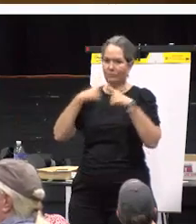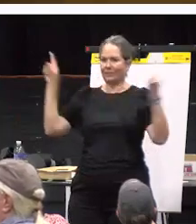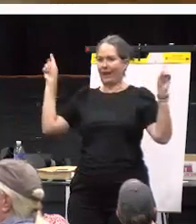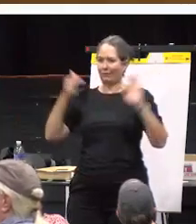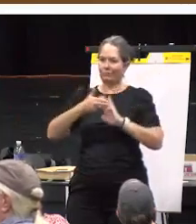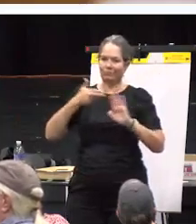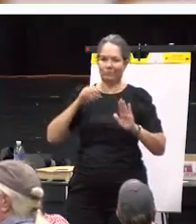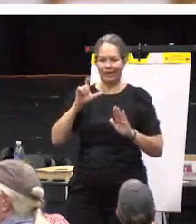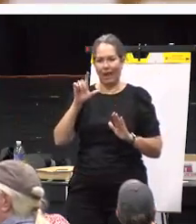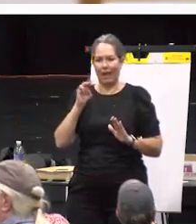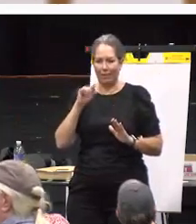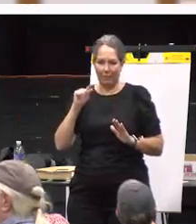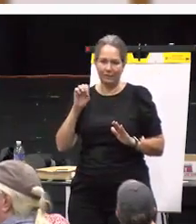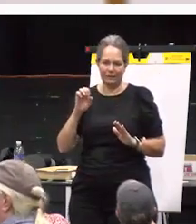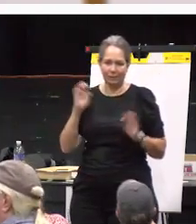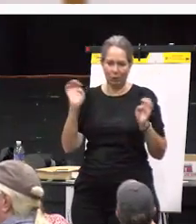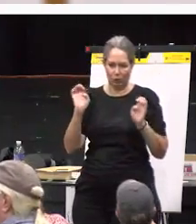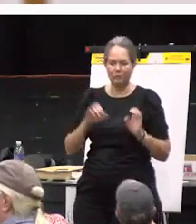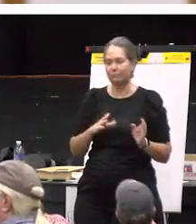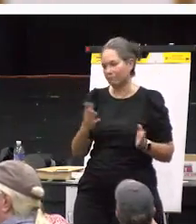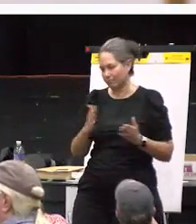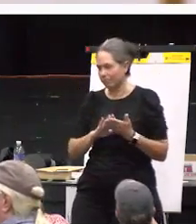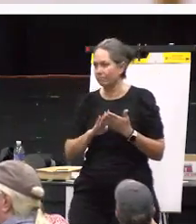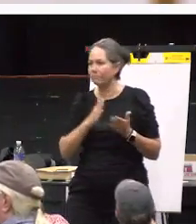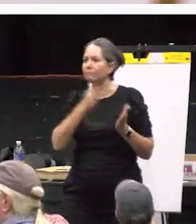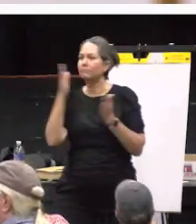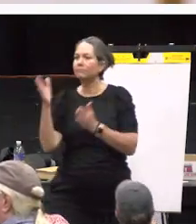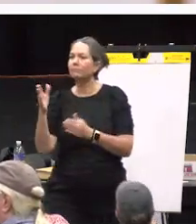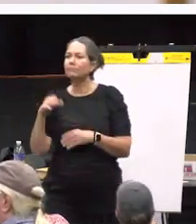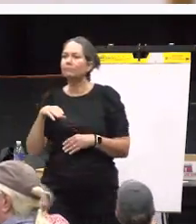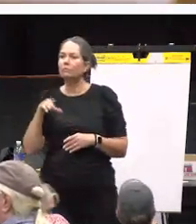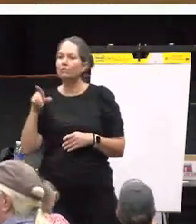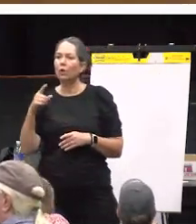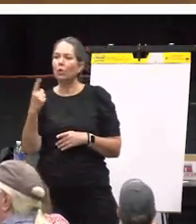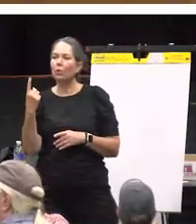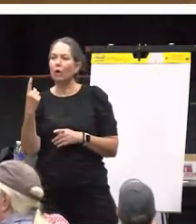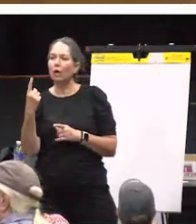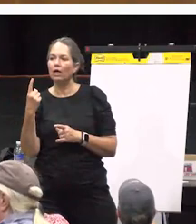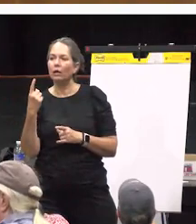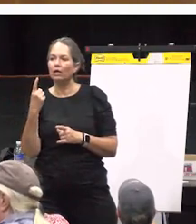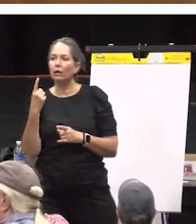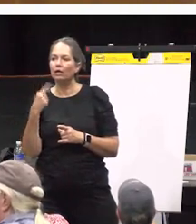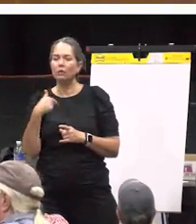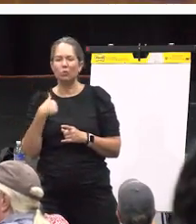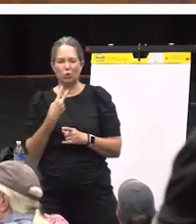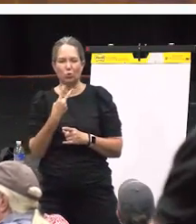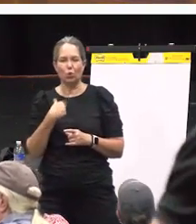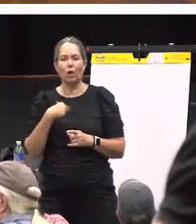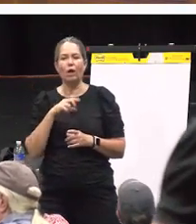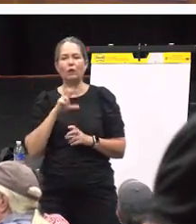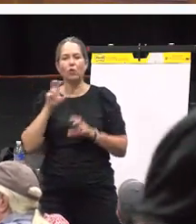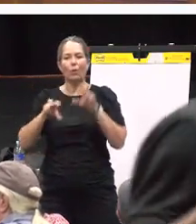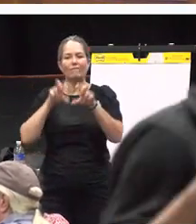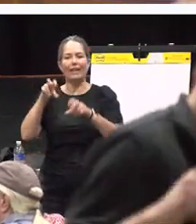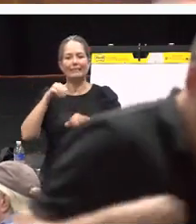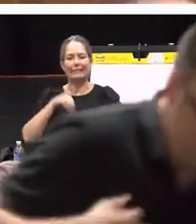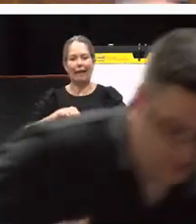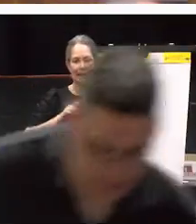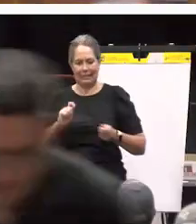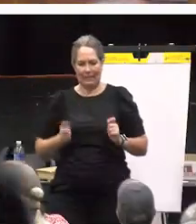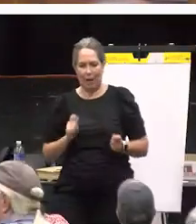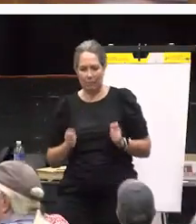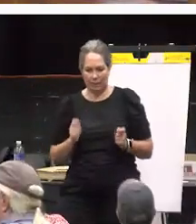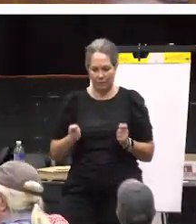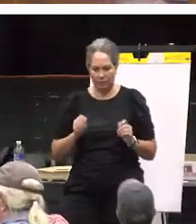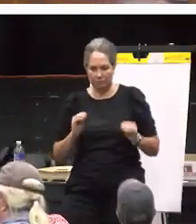Hi, I'm Joe Romano, and I have two in particular. One was to invest in an adaptive downtown where we